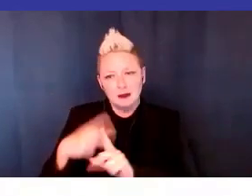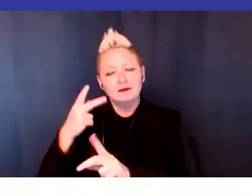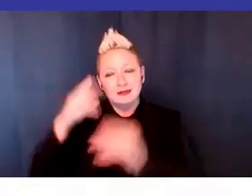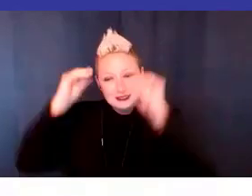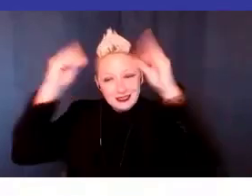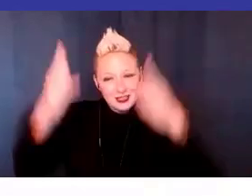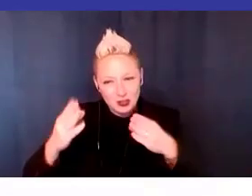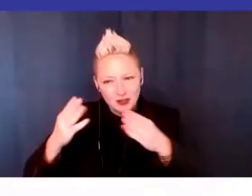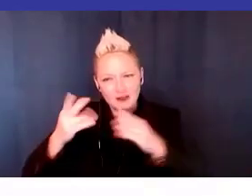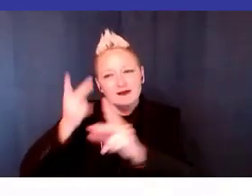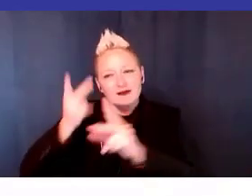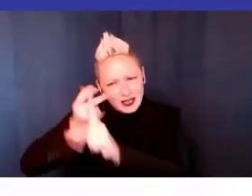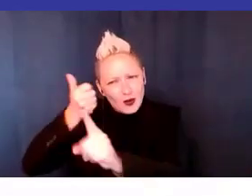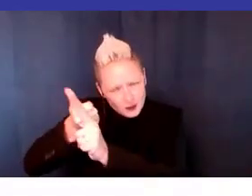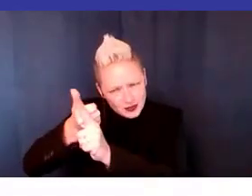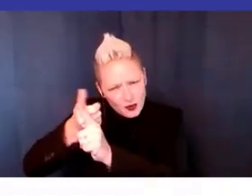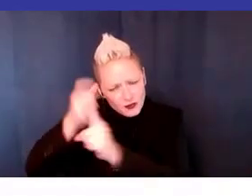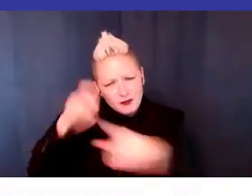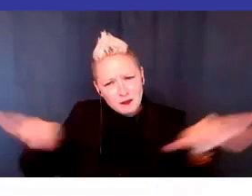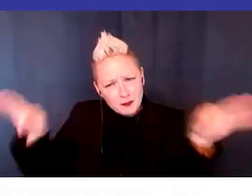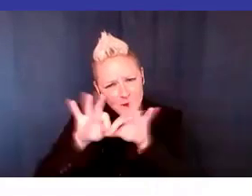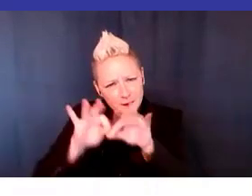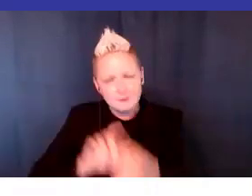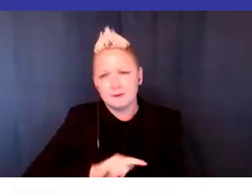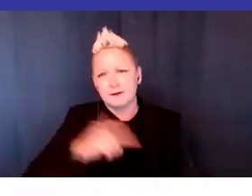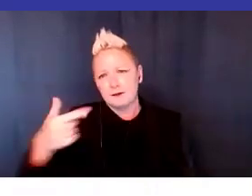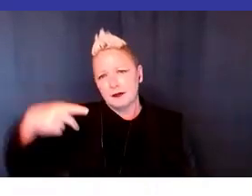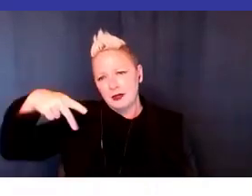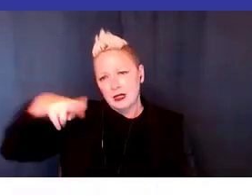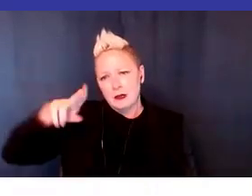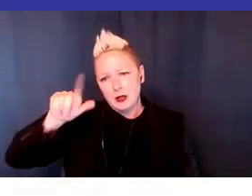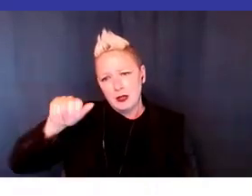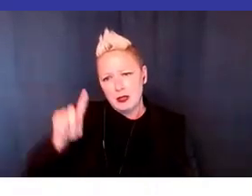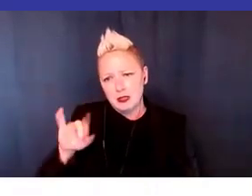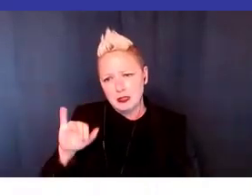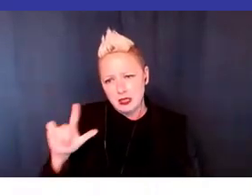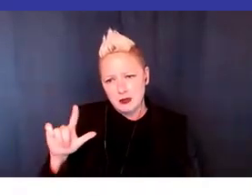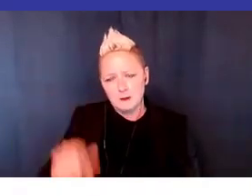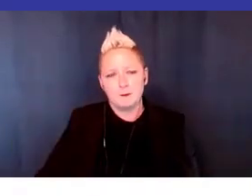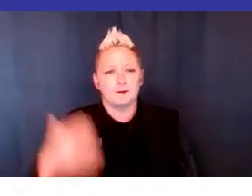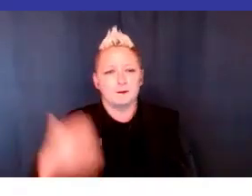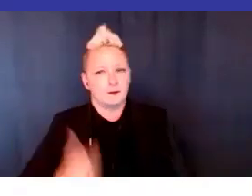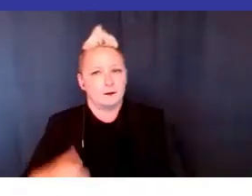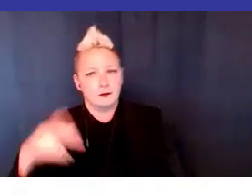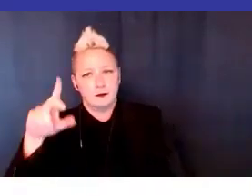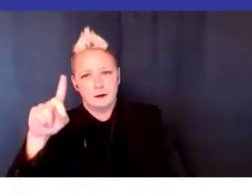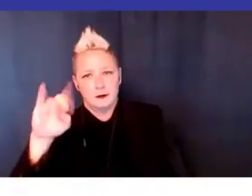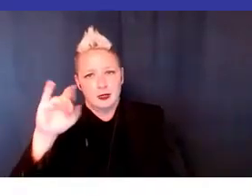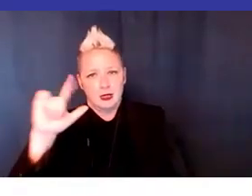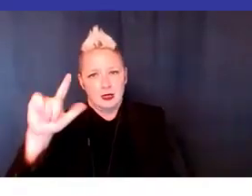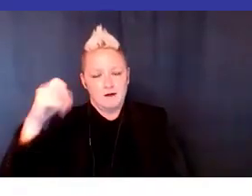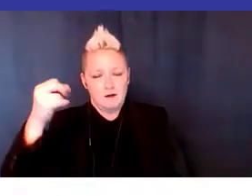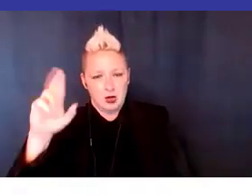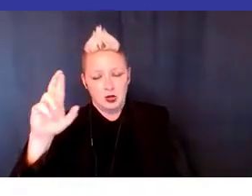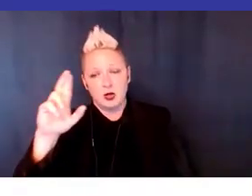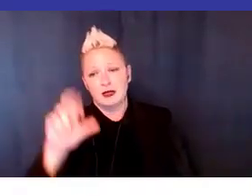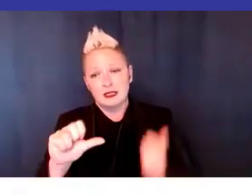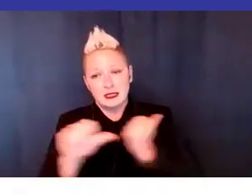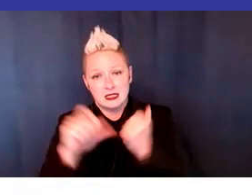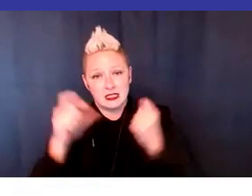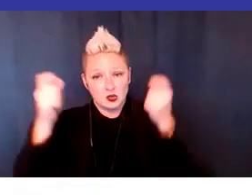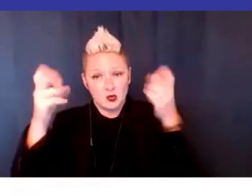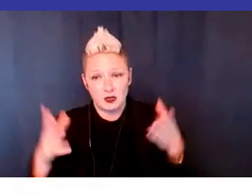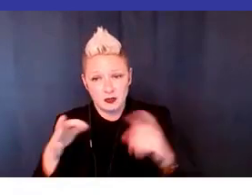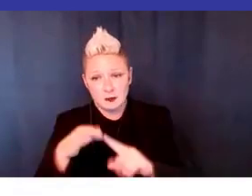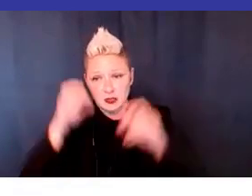to Paula and Daniel. All right. This is Daniel Parker again, one of the assistant directors on the special education team